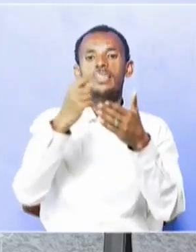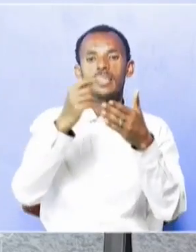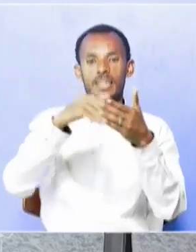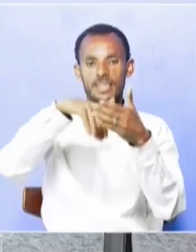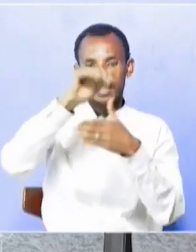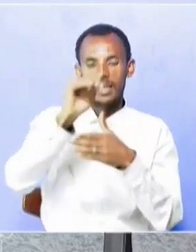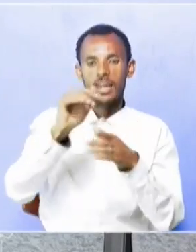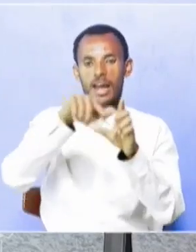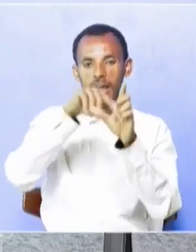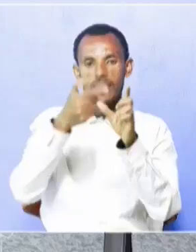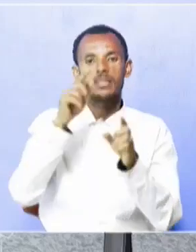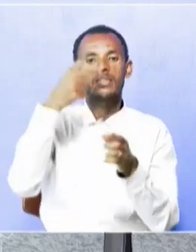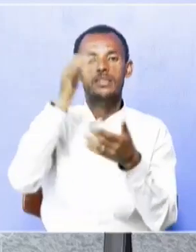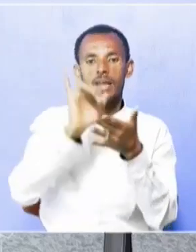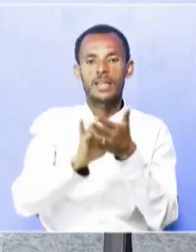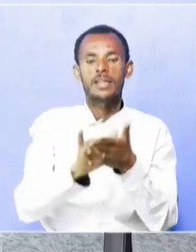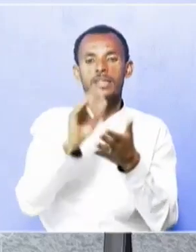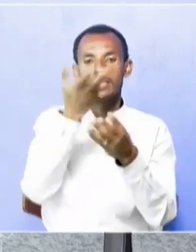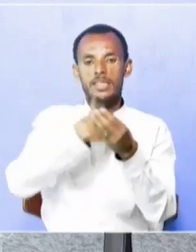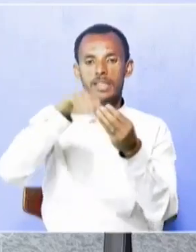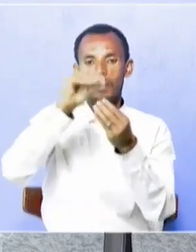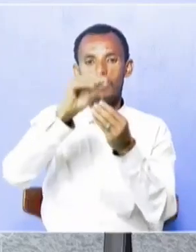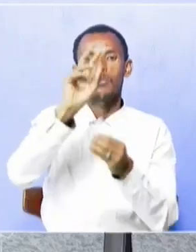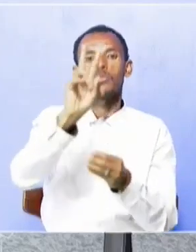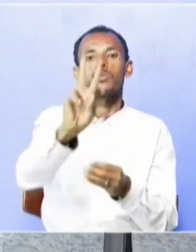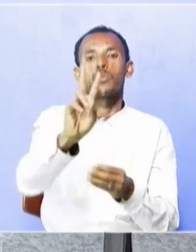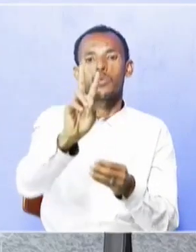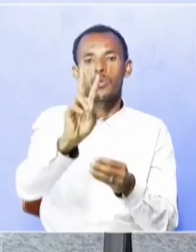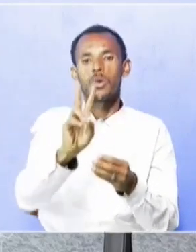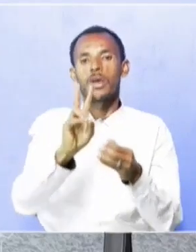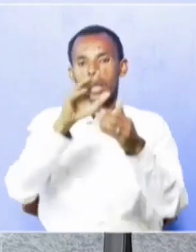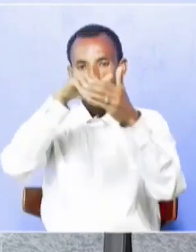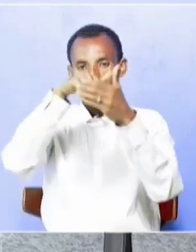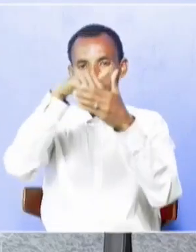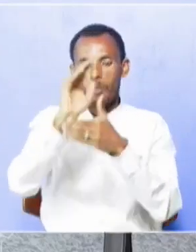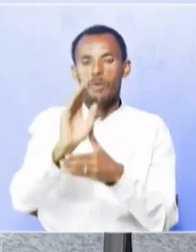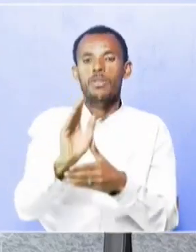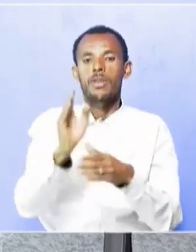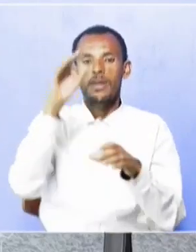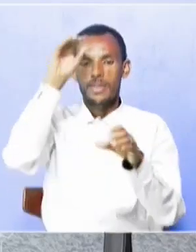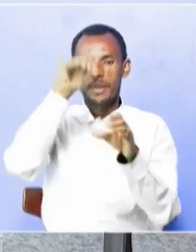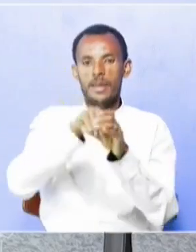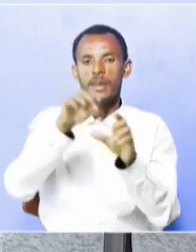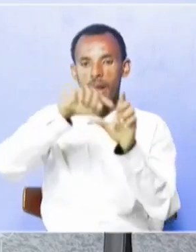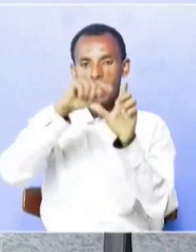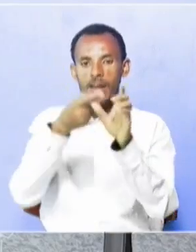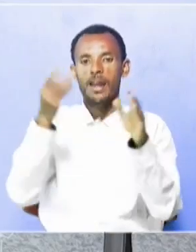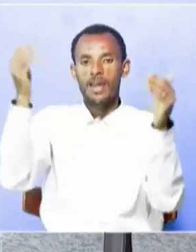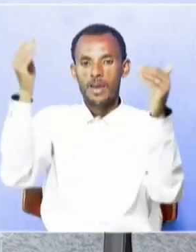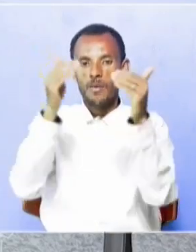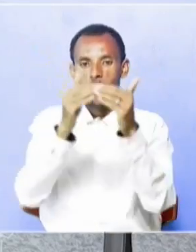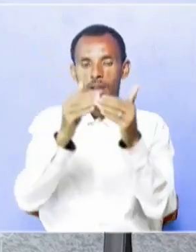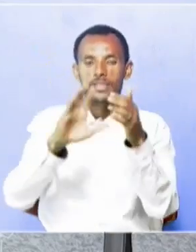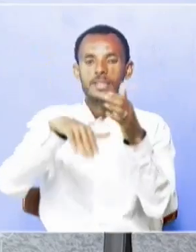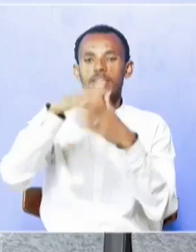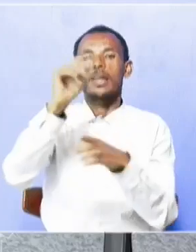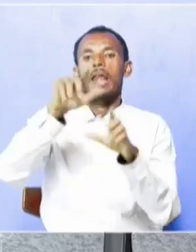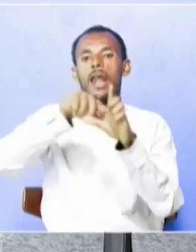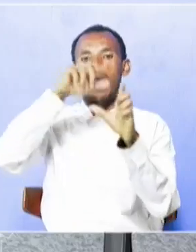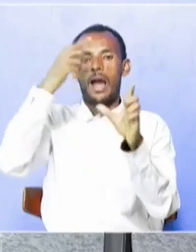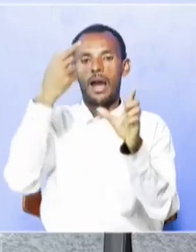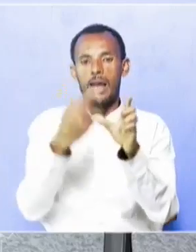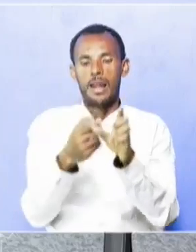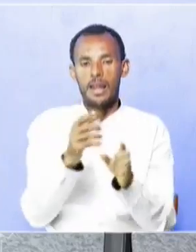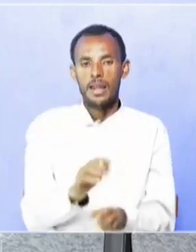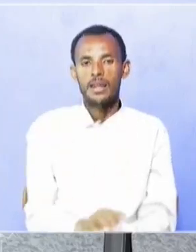theorem says that the sum of two remote interior angles is equal to the exterior angle,